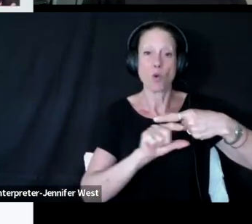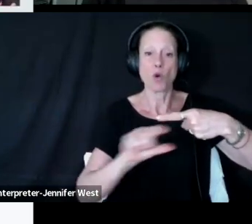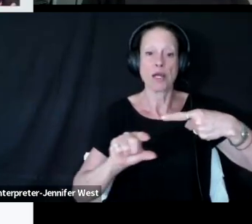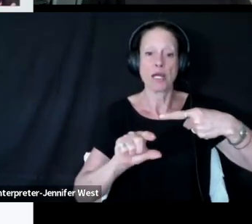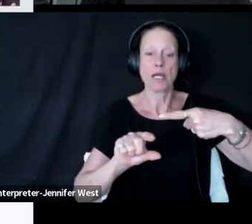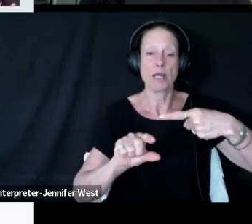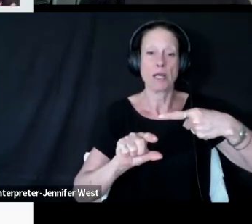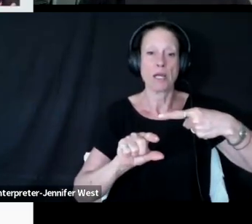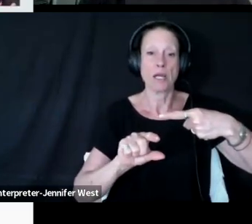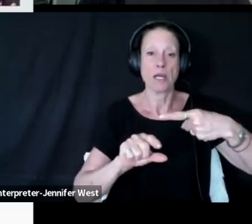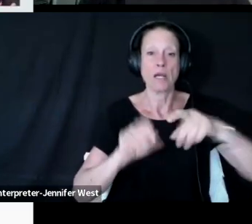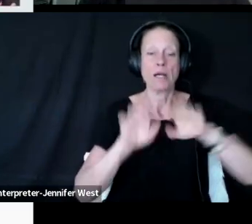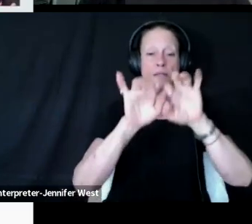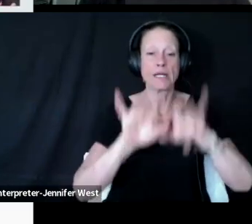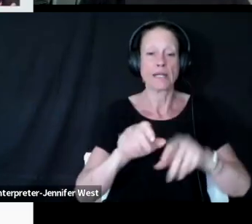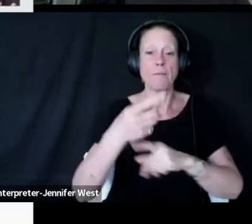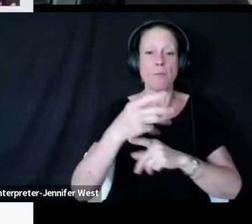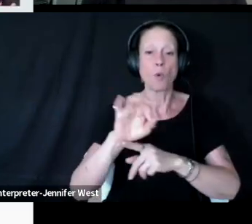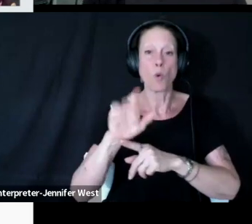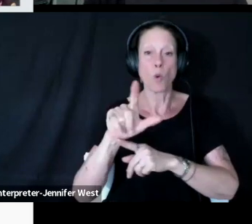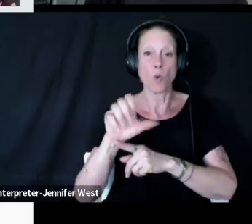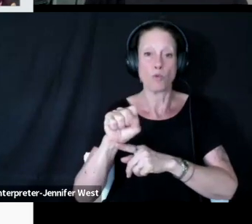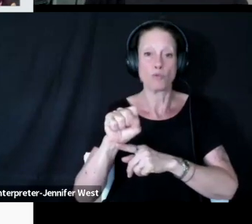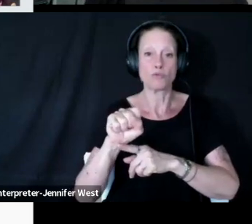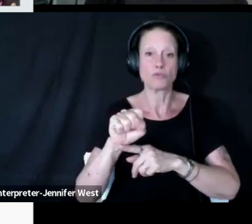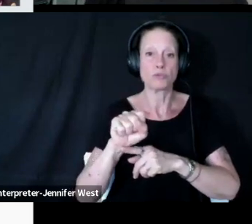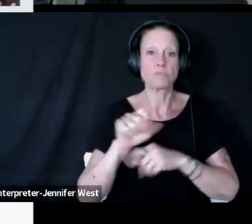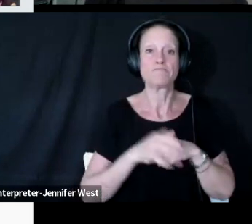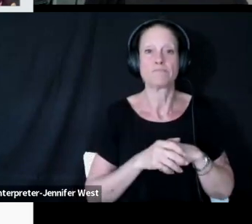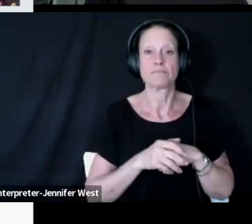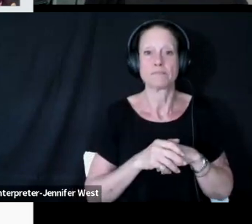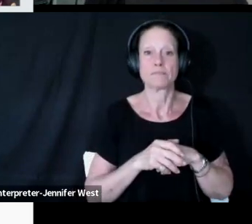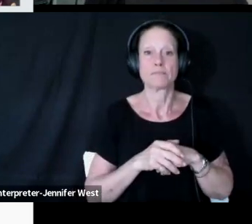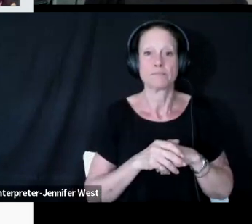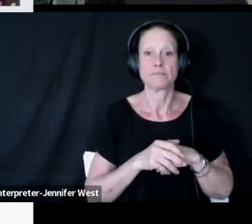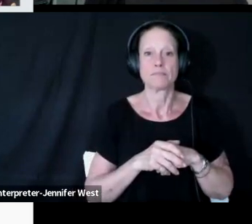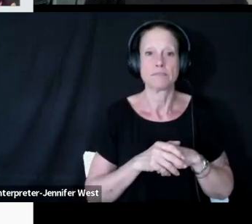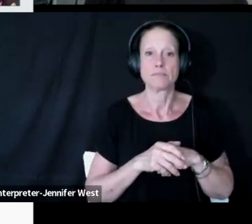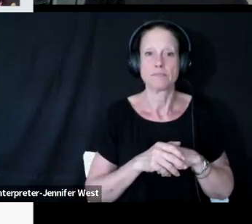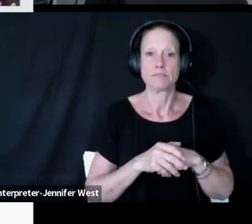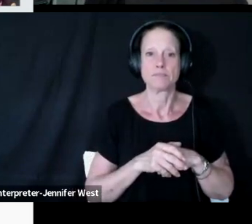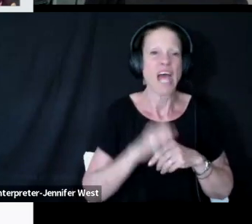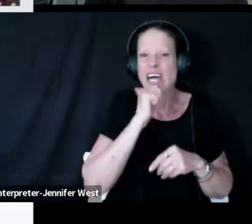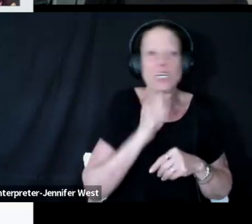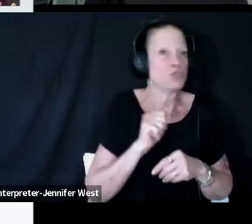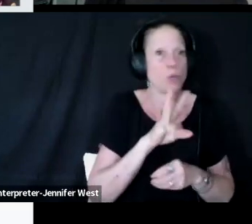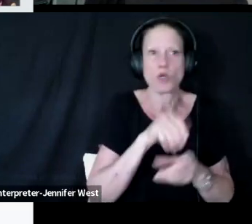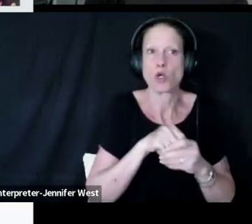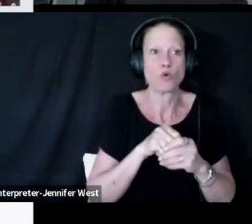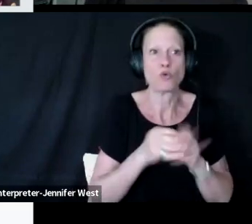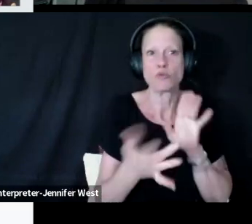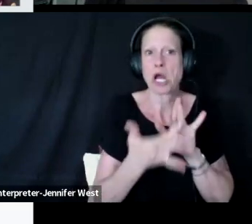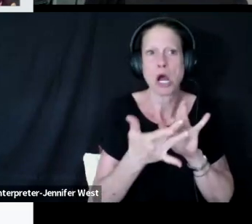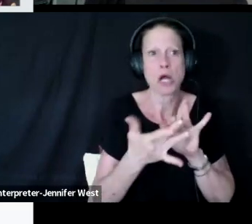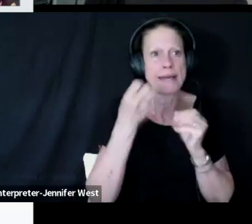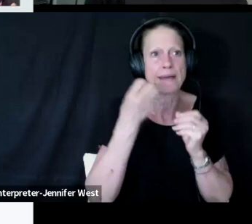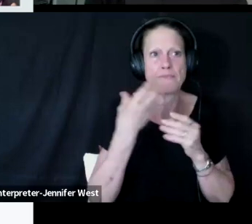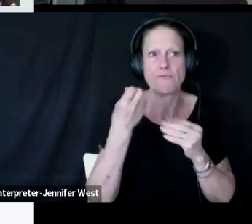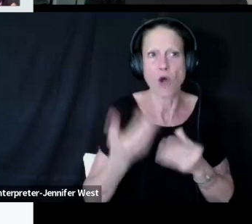I type in goals. I'm not going to include contact info, nor am I going to